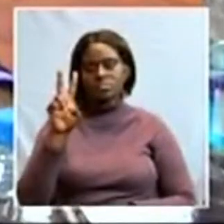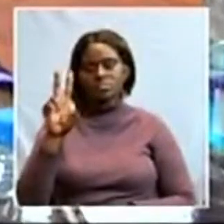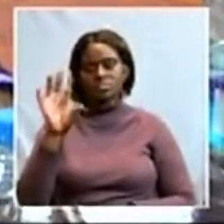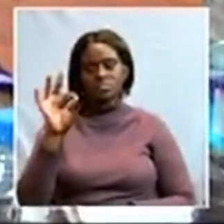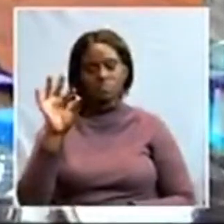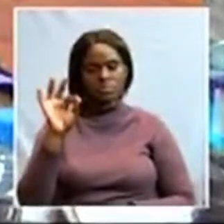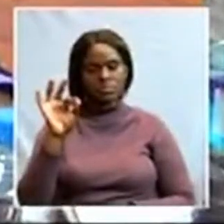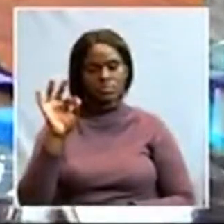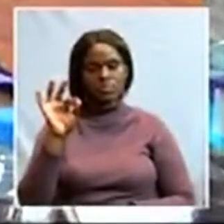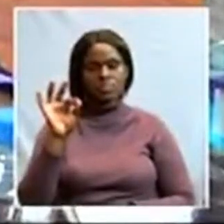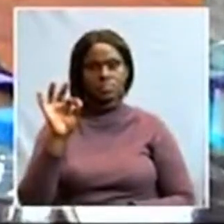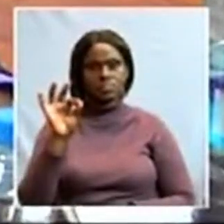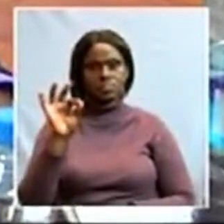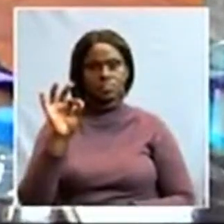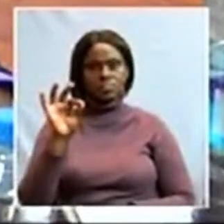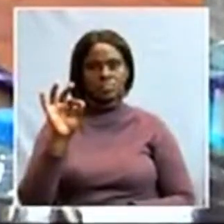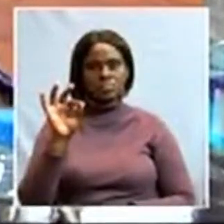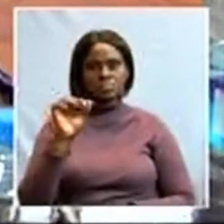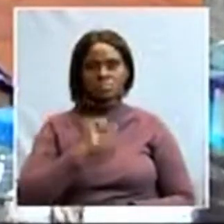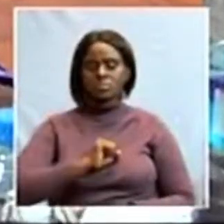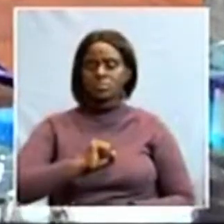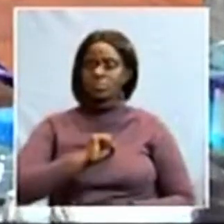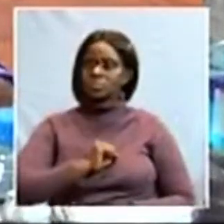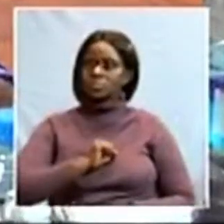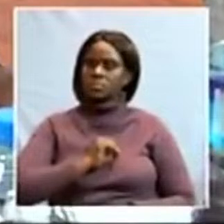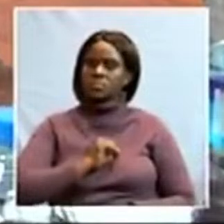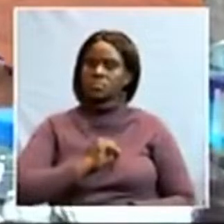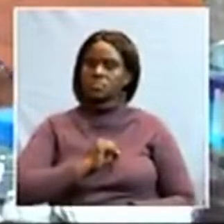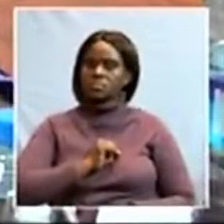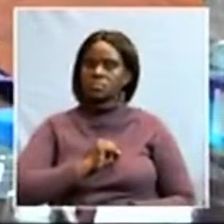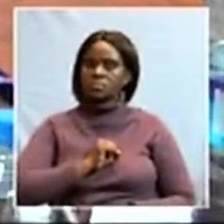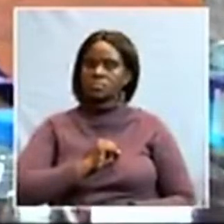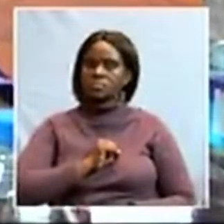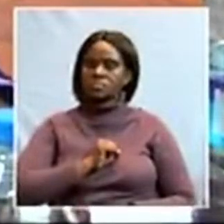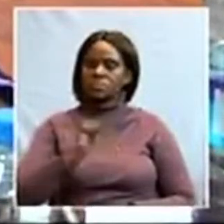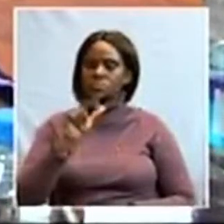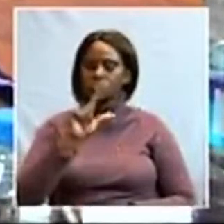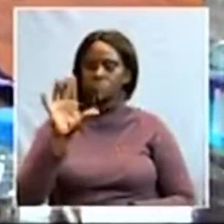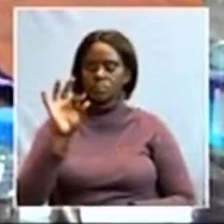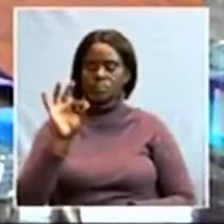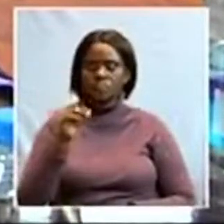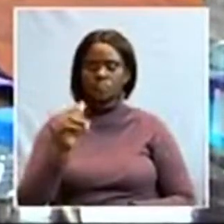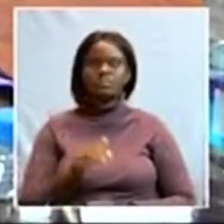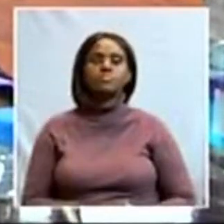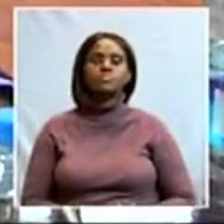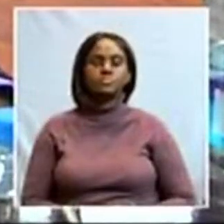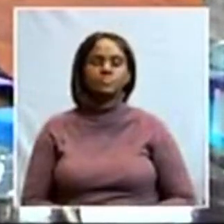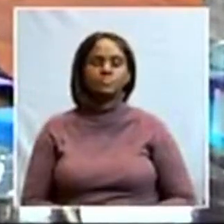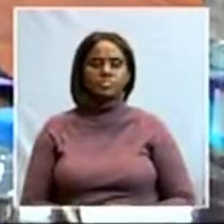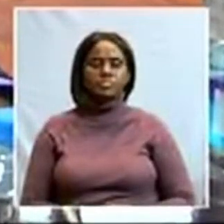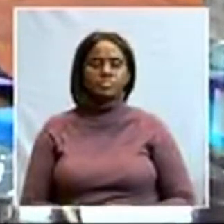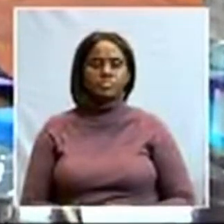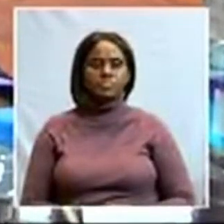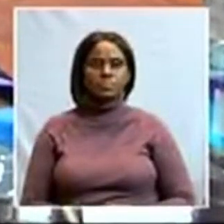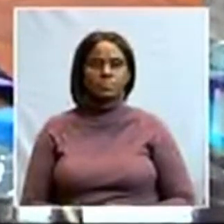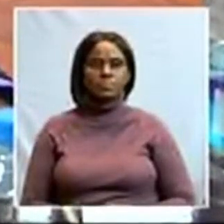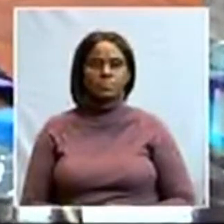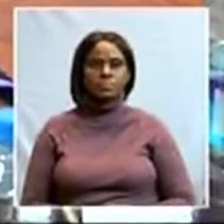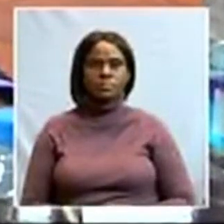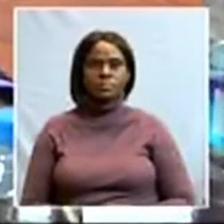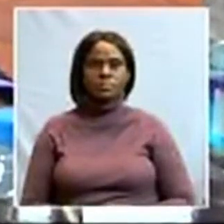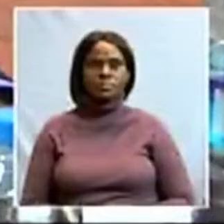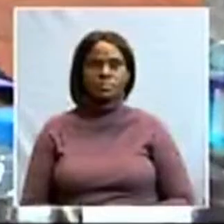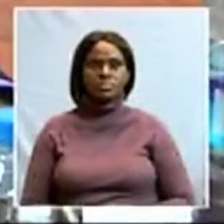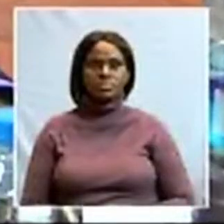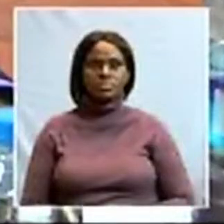29. Oh, sorry. We move on to Appendix 29. Failure to settle. Is a